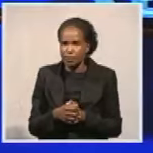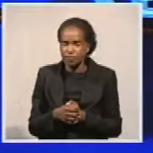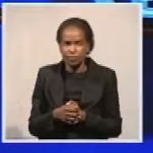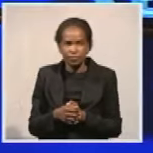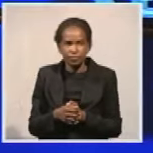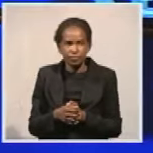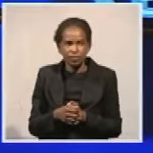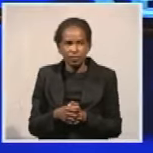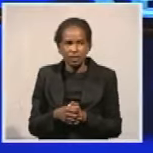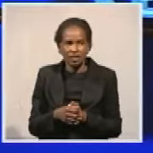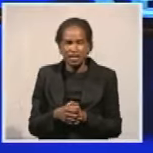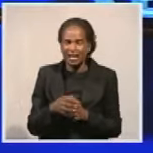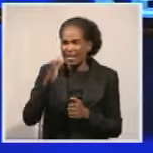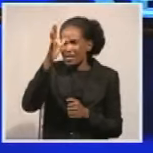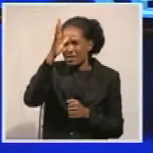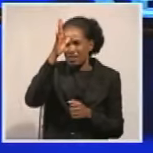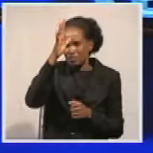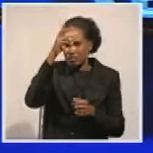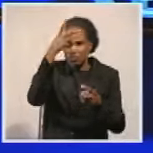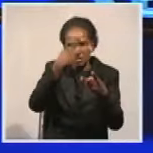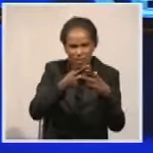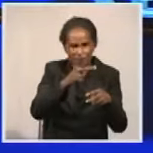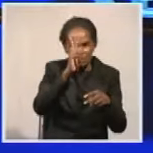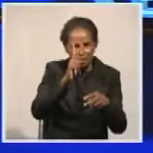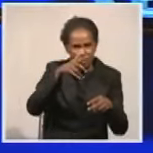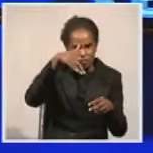that was a bitter pill in our mouth